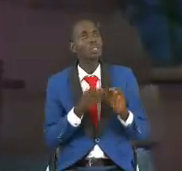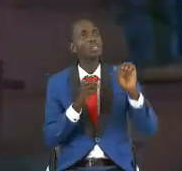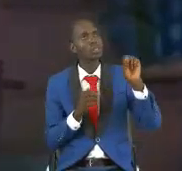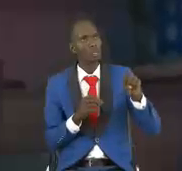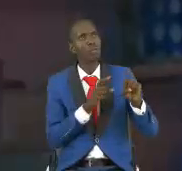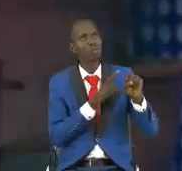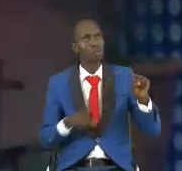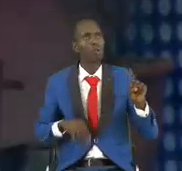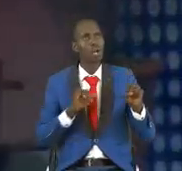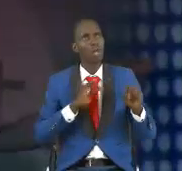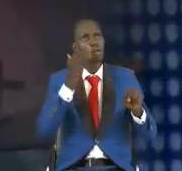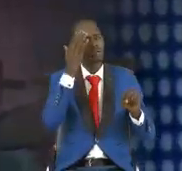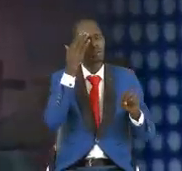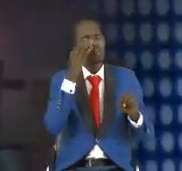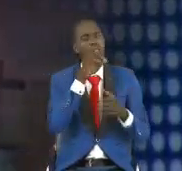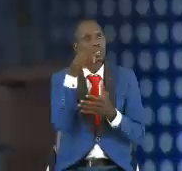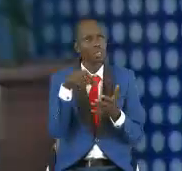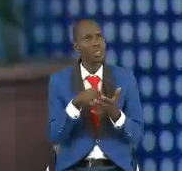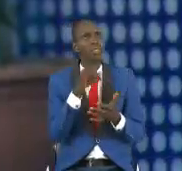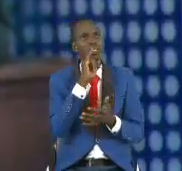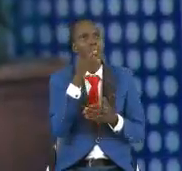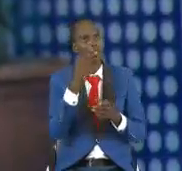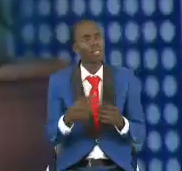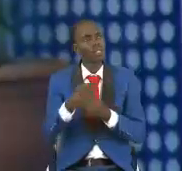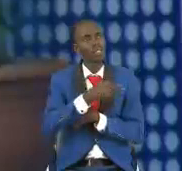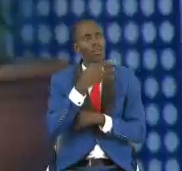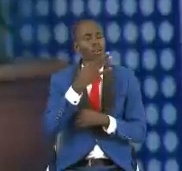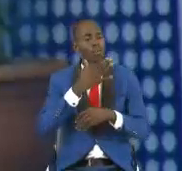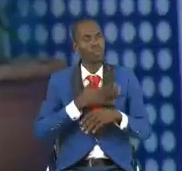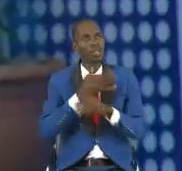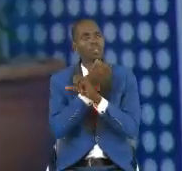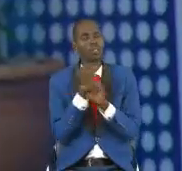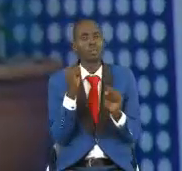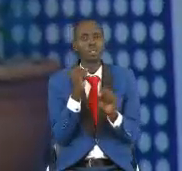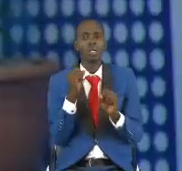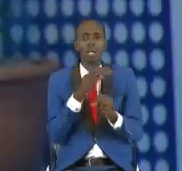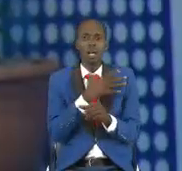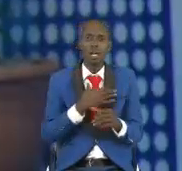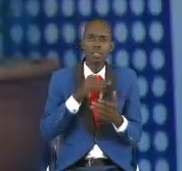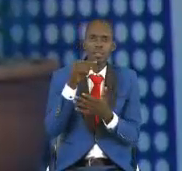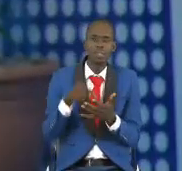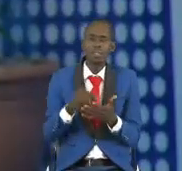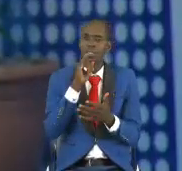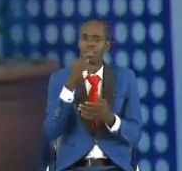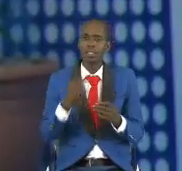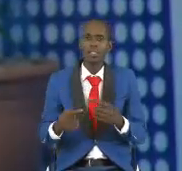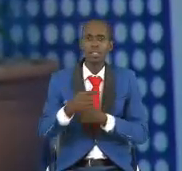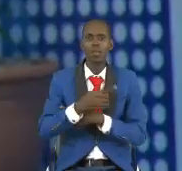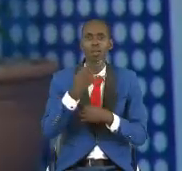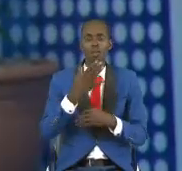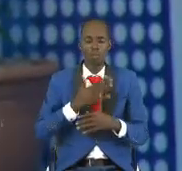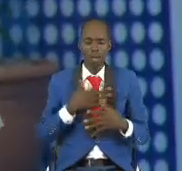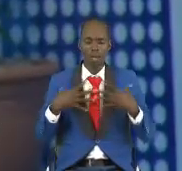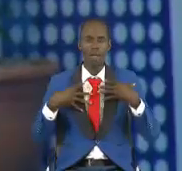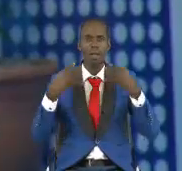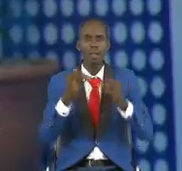know this is the day of my salvation. And this is the day of my healing.